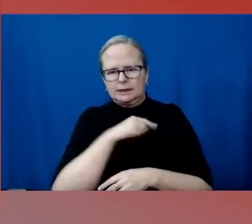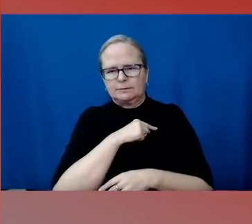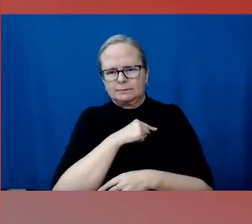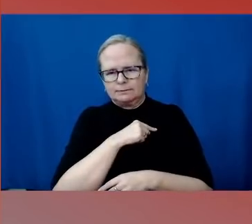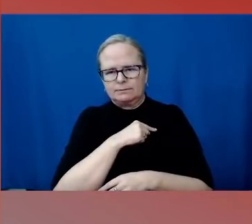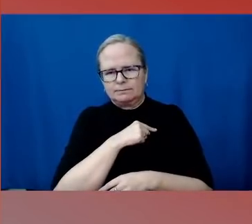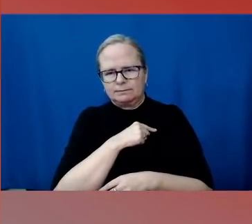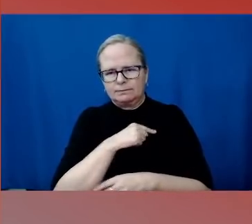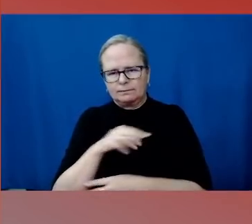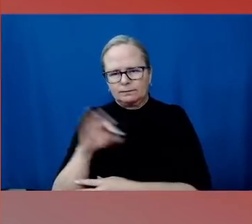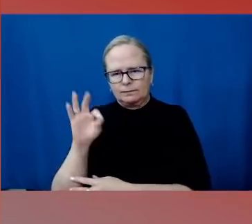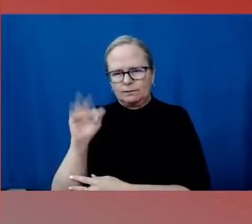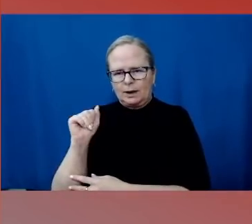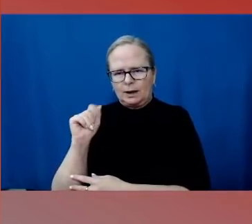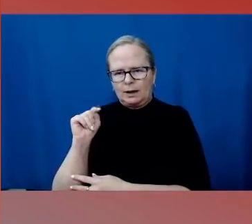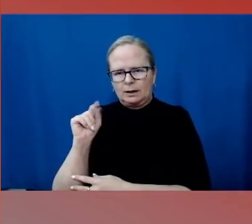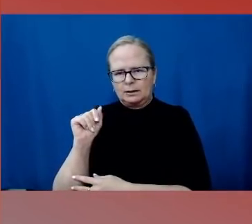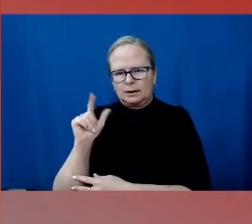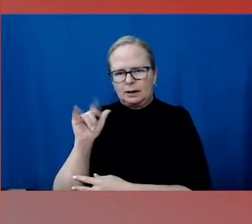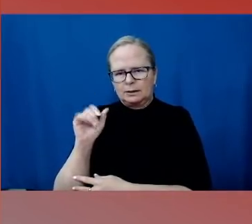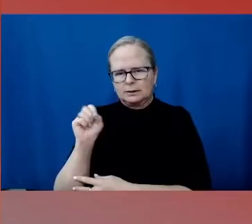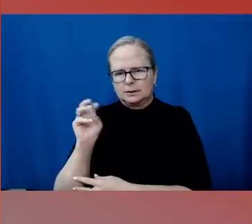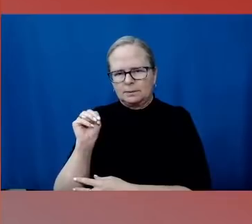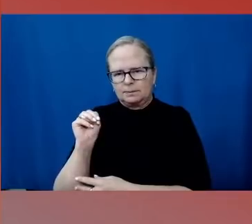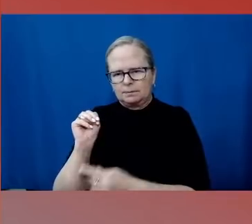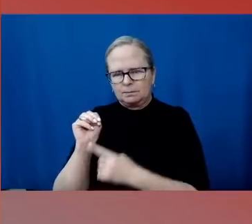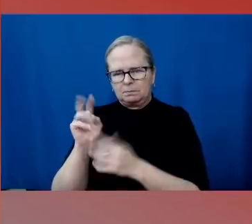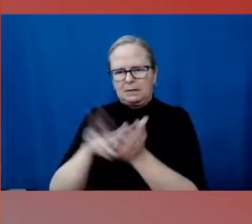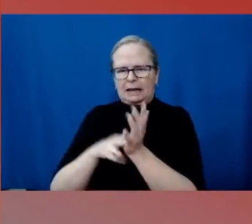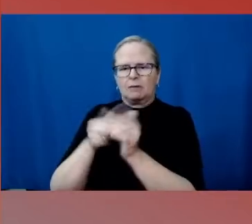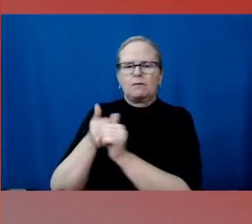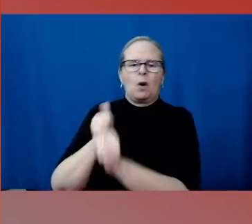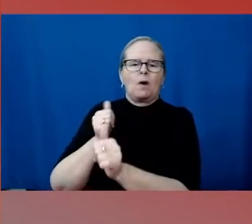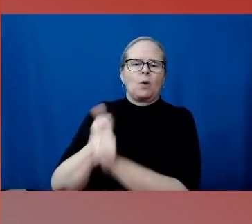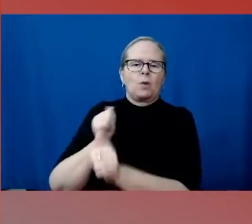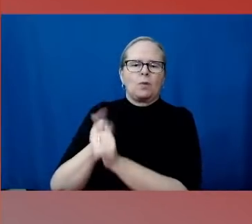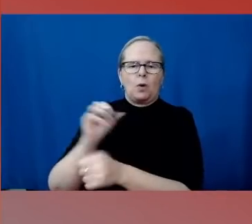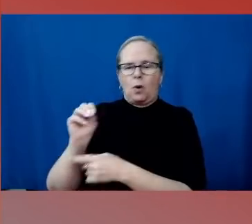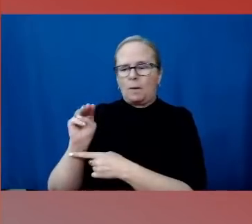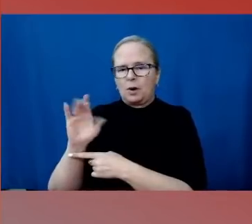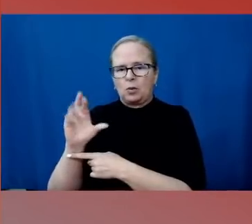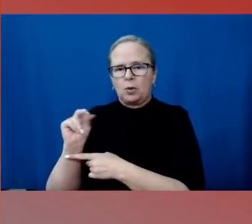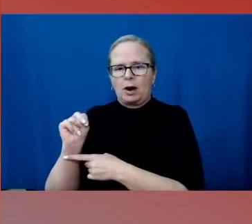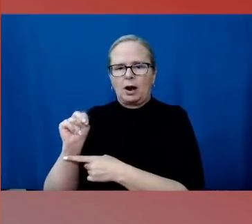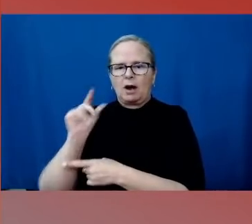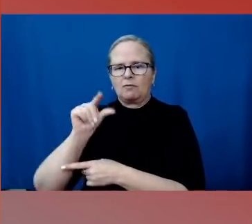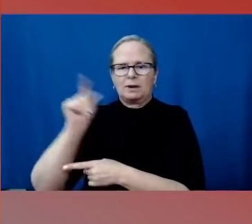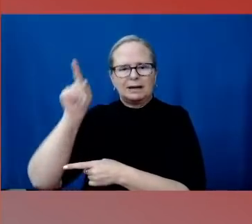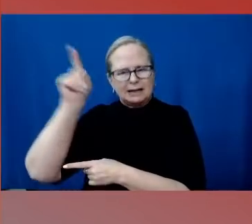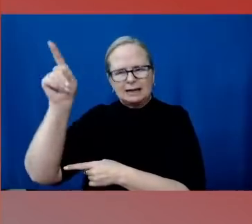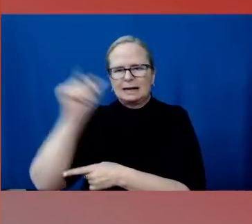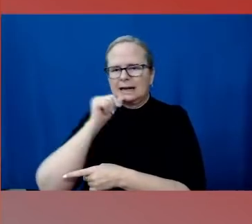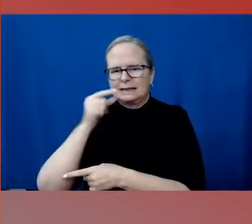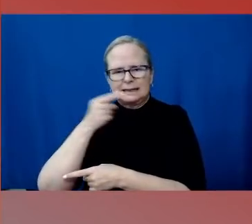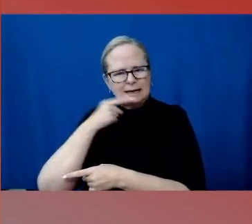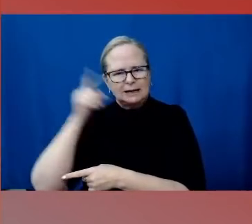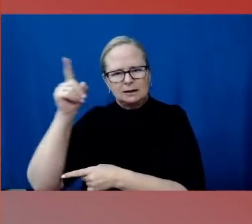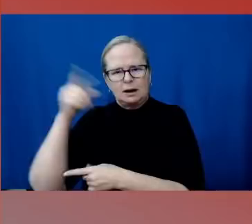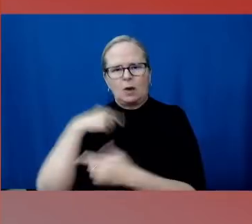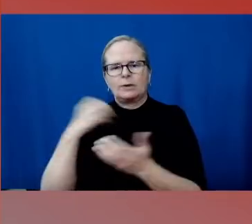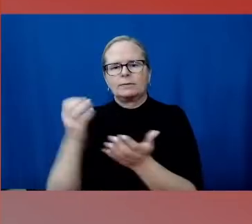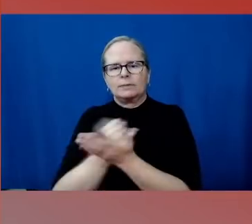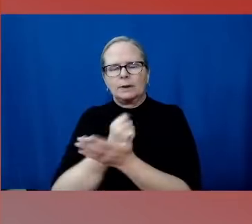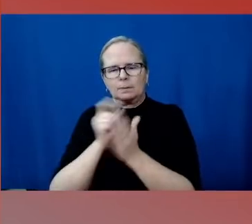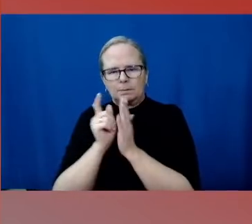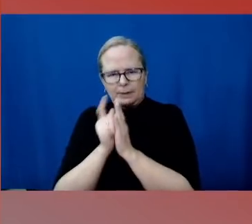and the lack of fatalism that we like to promote in terms of avoiding Omicron, I would just like to